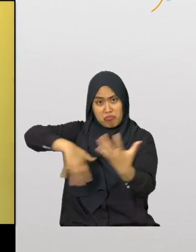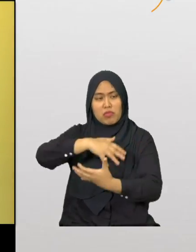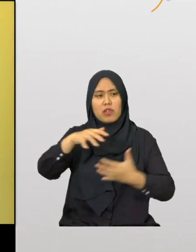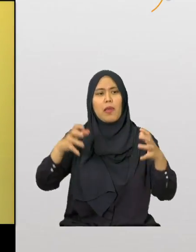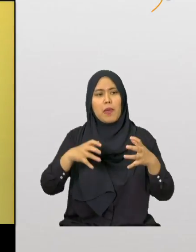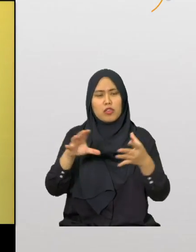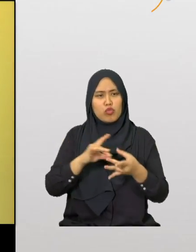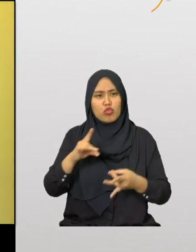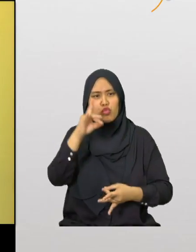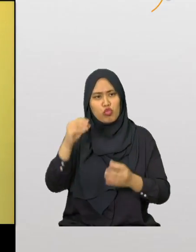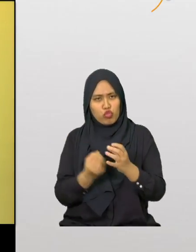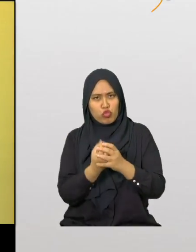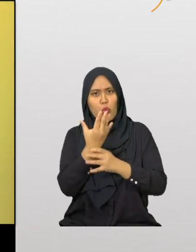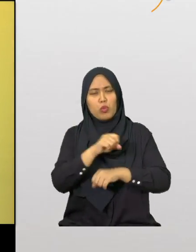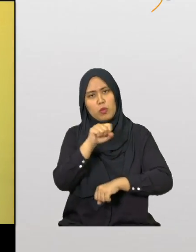in Singapore.